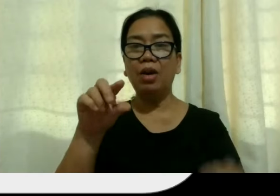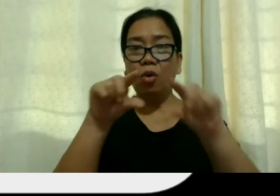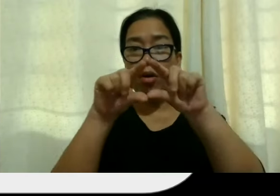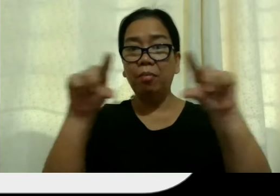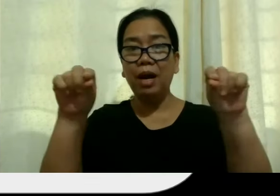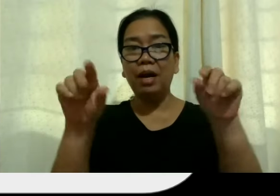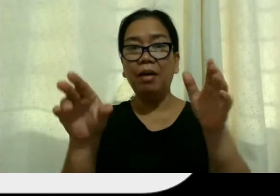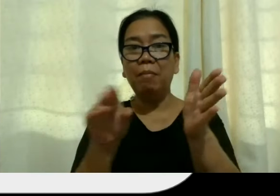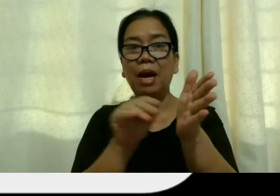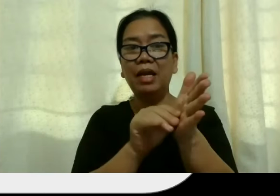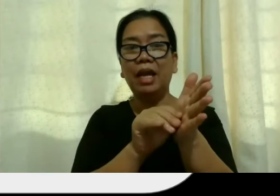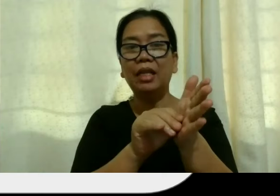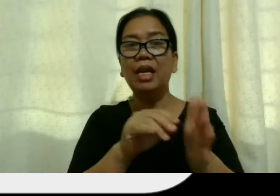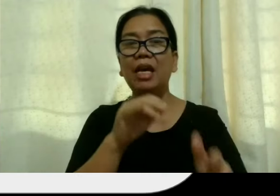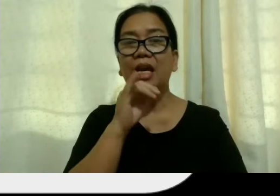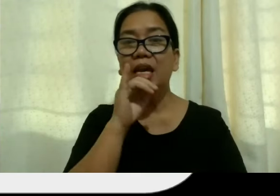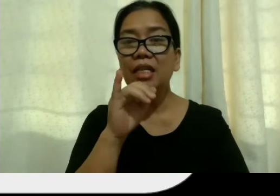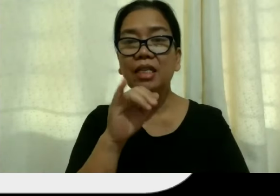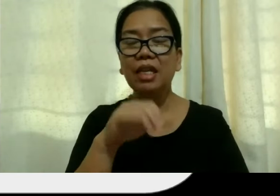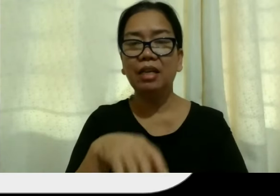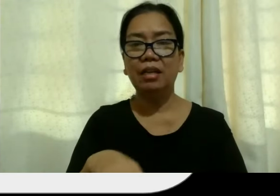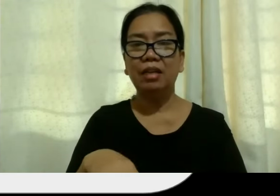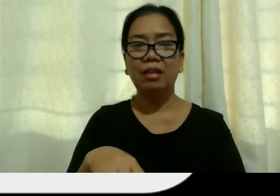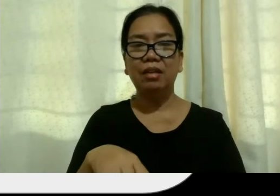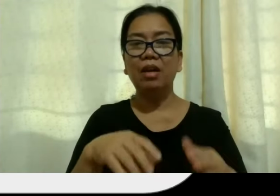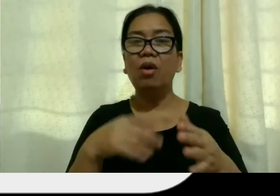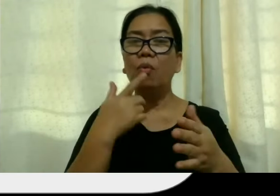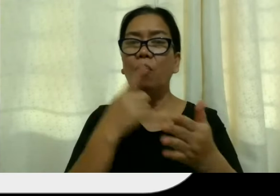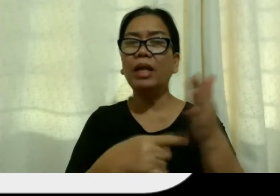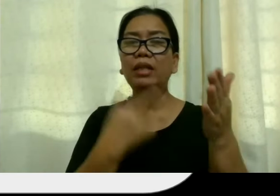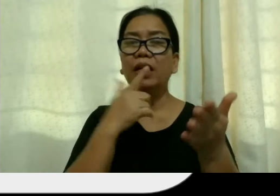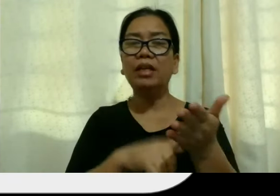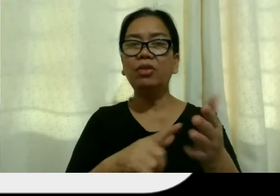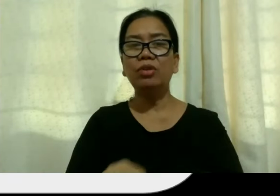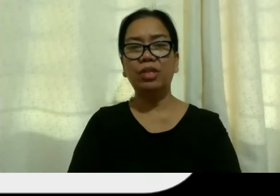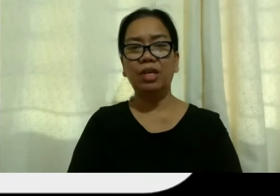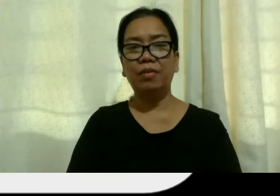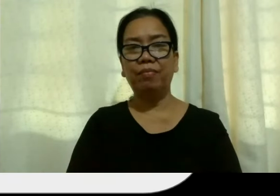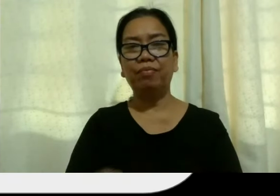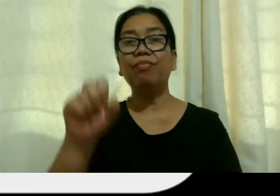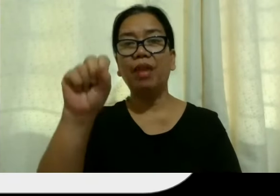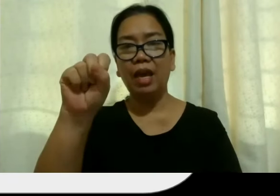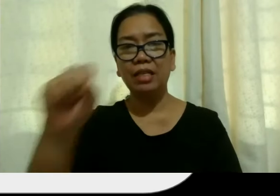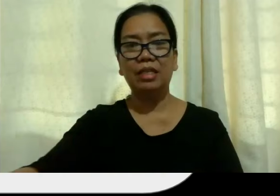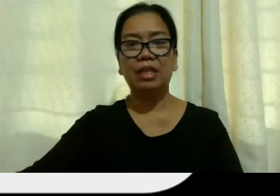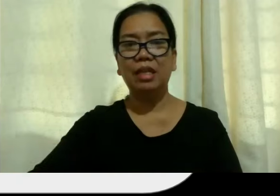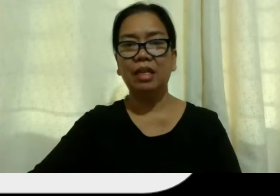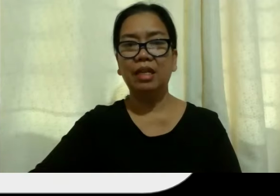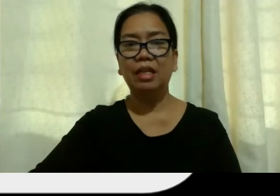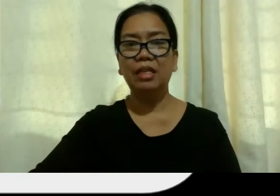bar or bar magnet is, what letter do you see?